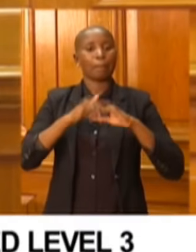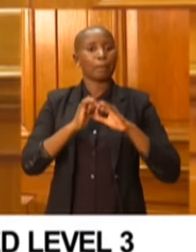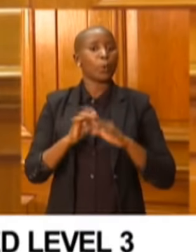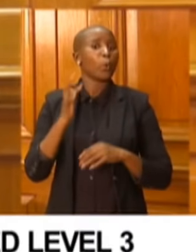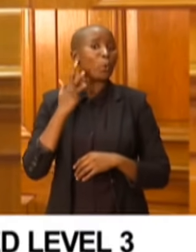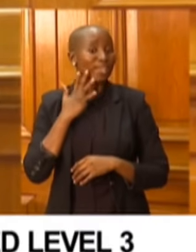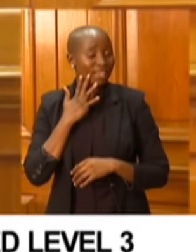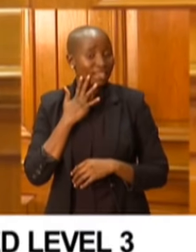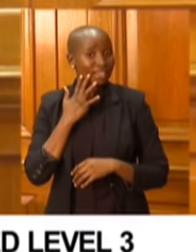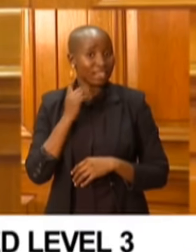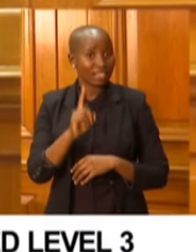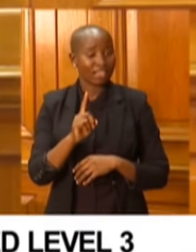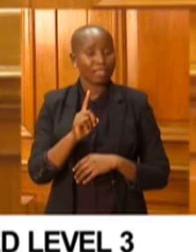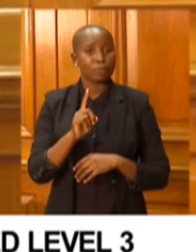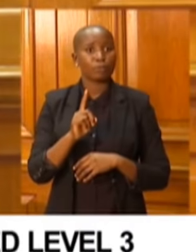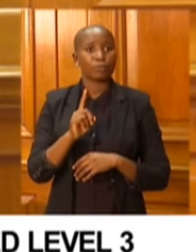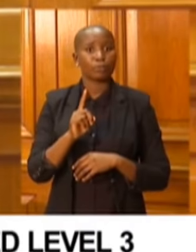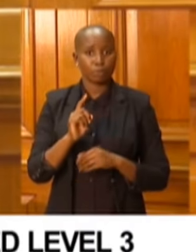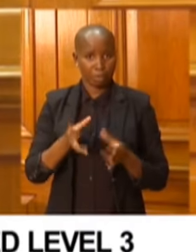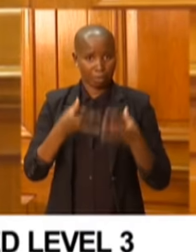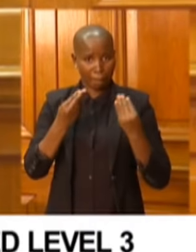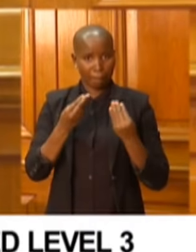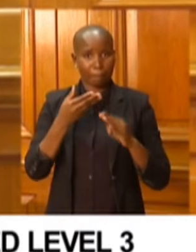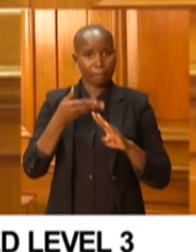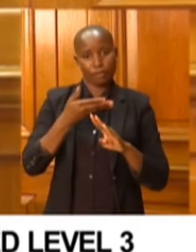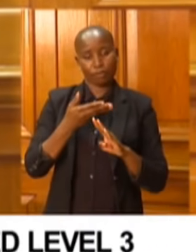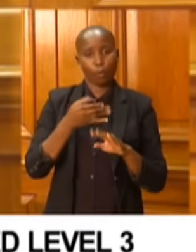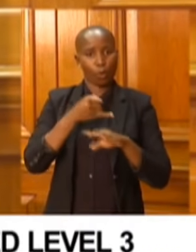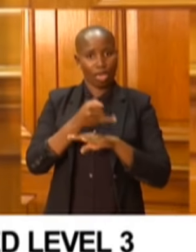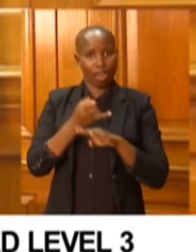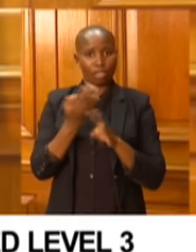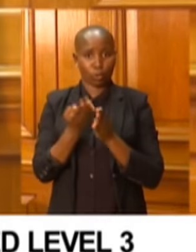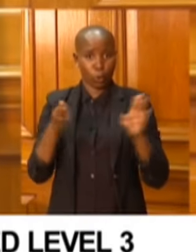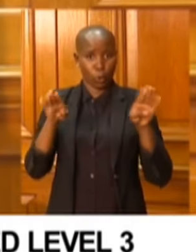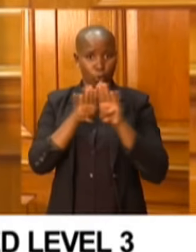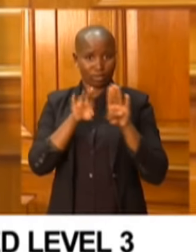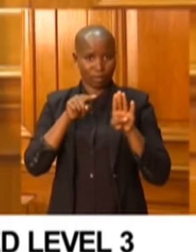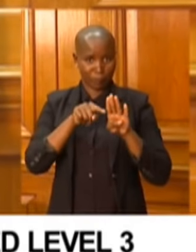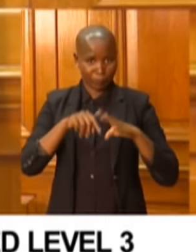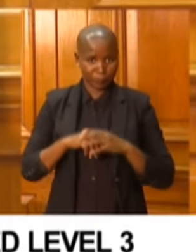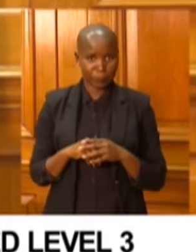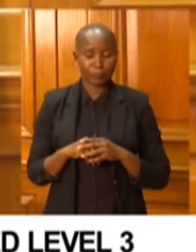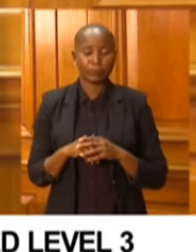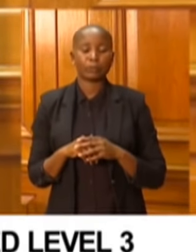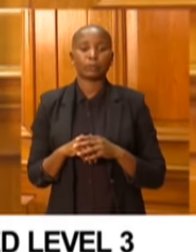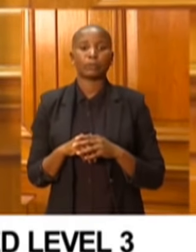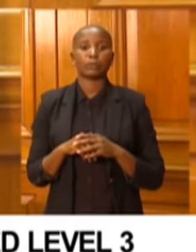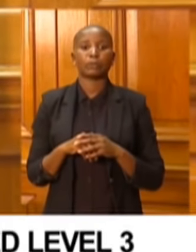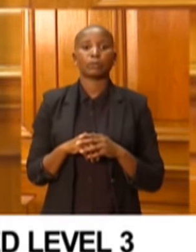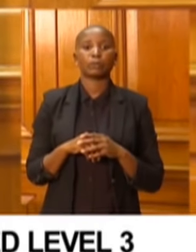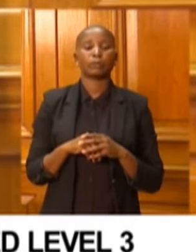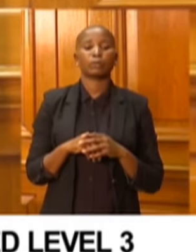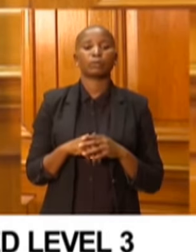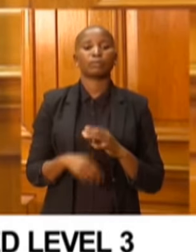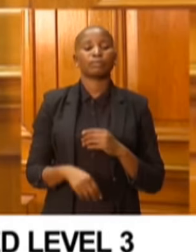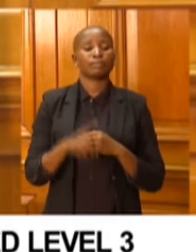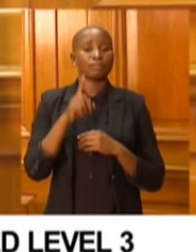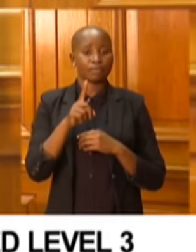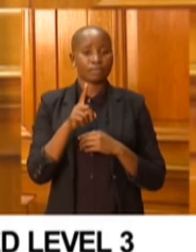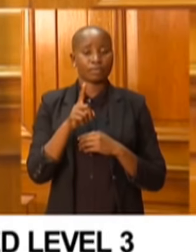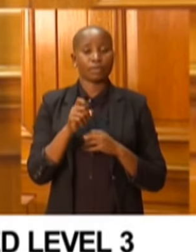had the earlier lockdown. The full list of exemptions will be contained in the